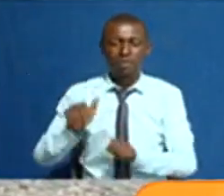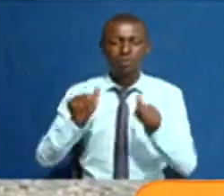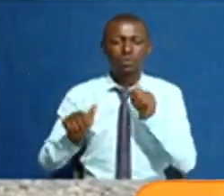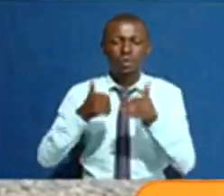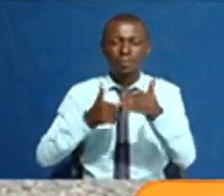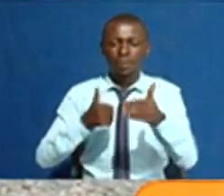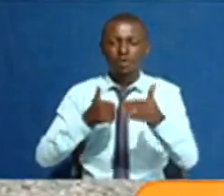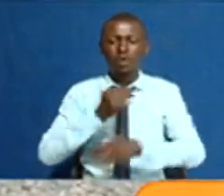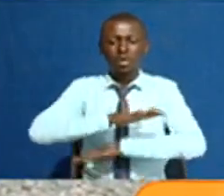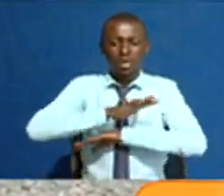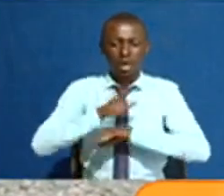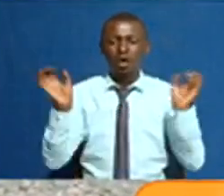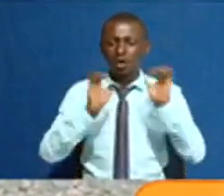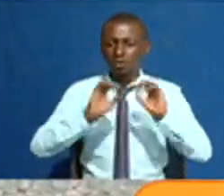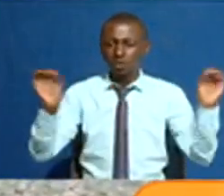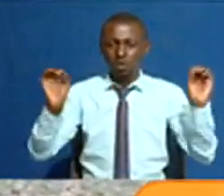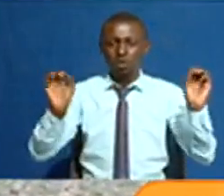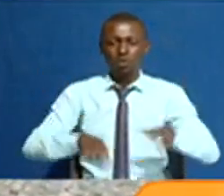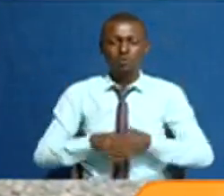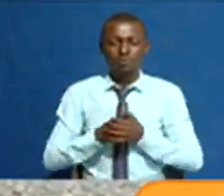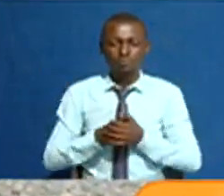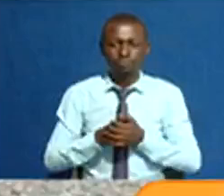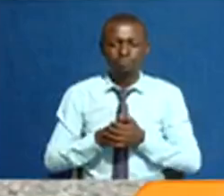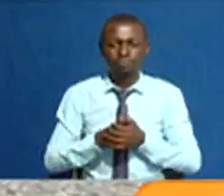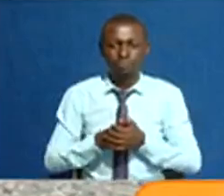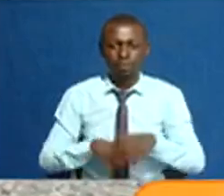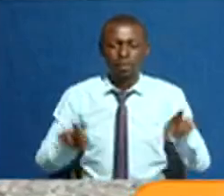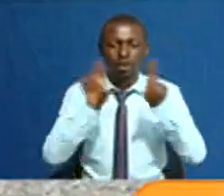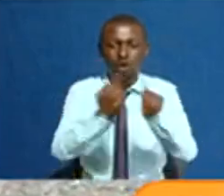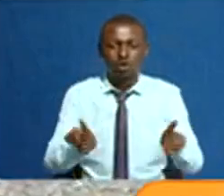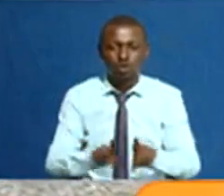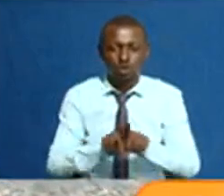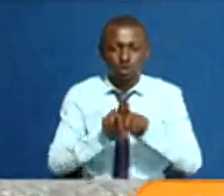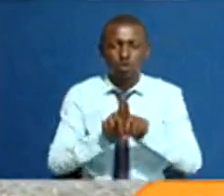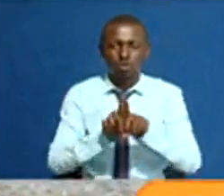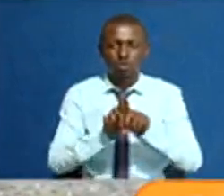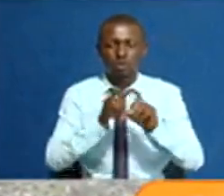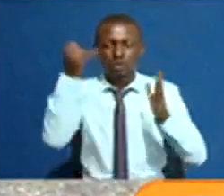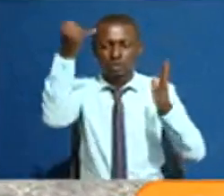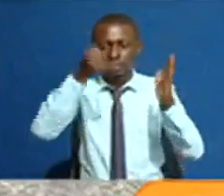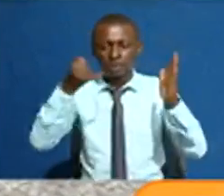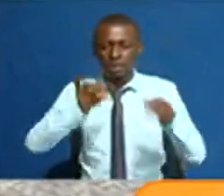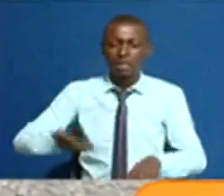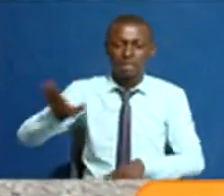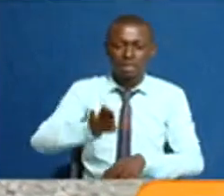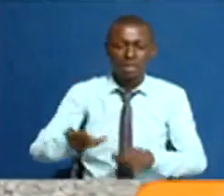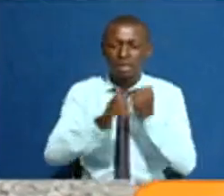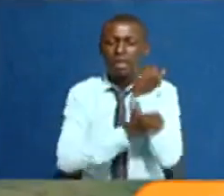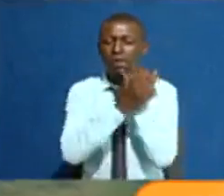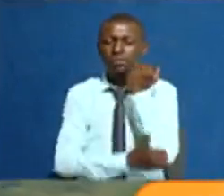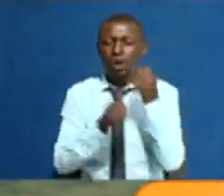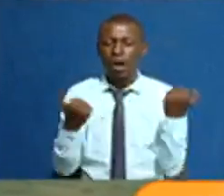not sufficient. It was inadequate. It was also poorly designed in terms of location because it was done several years